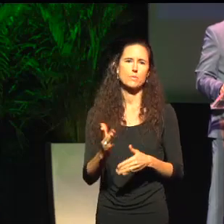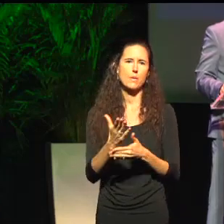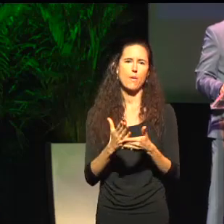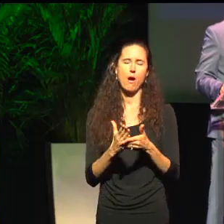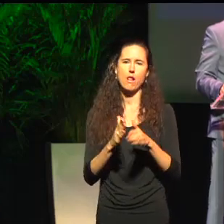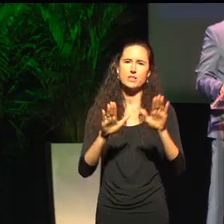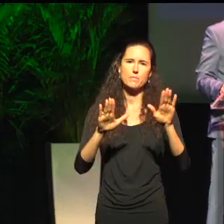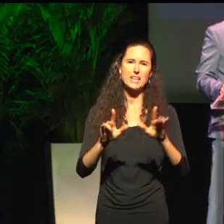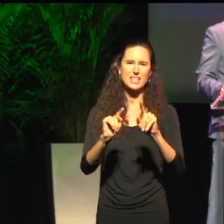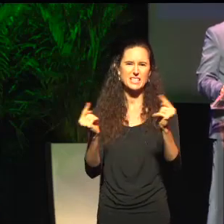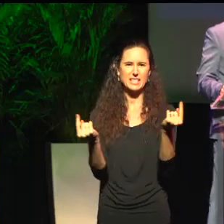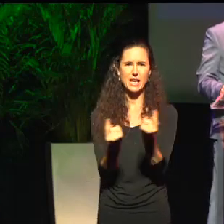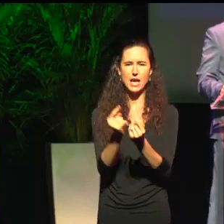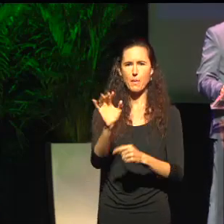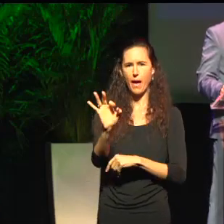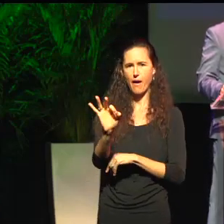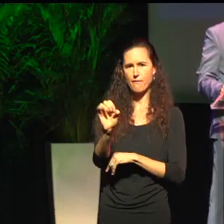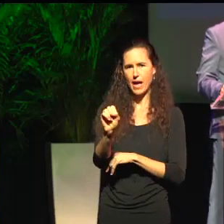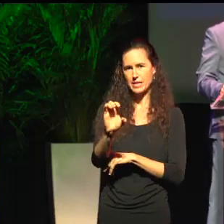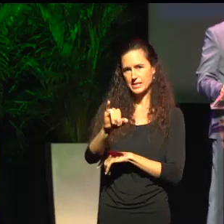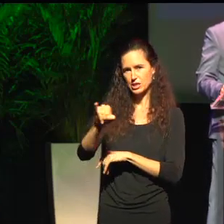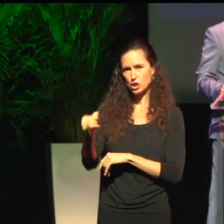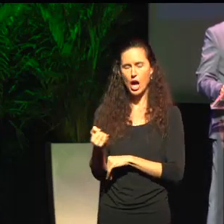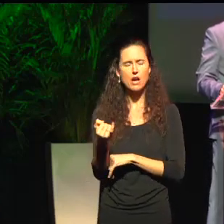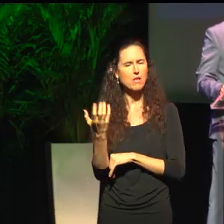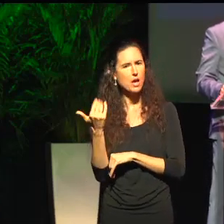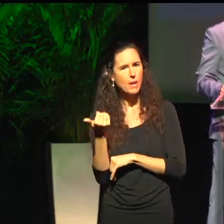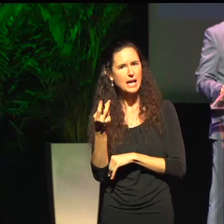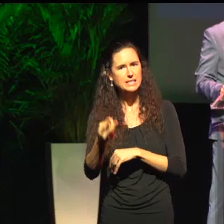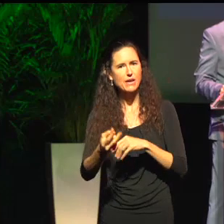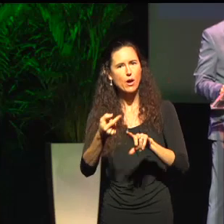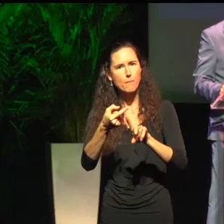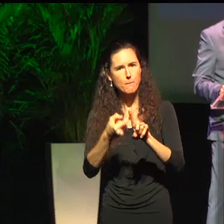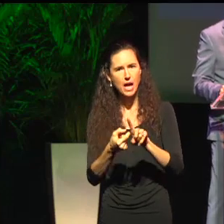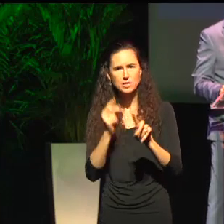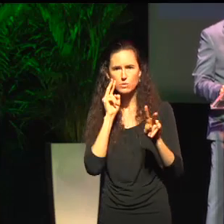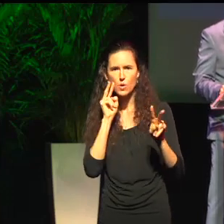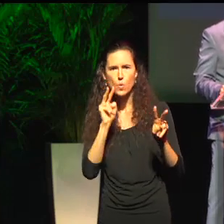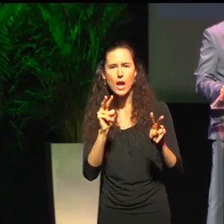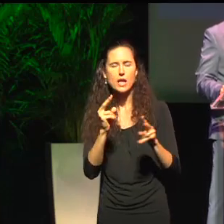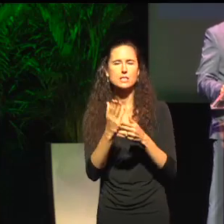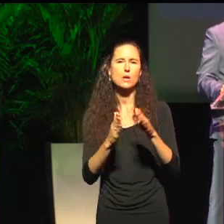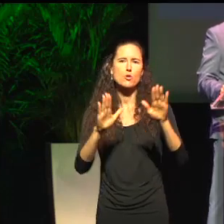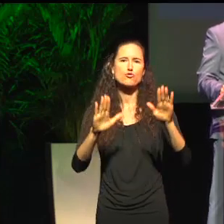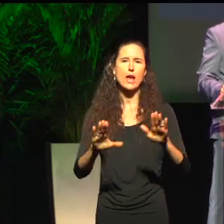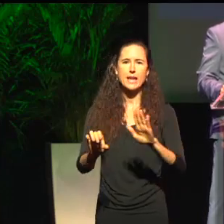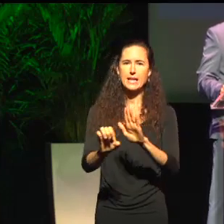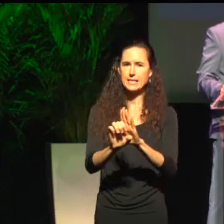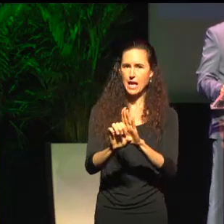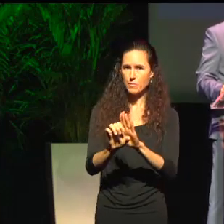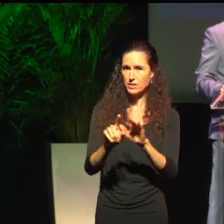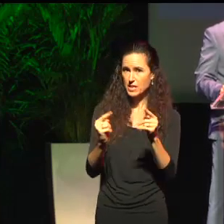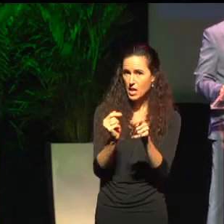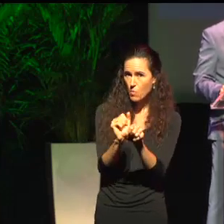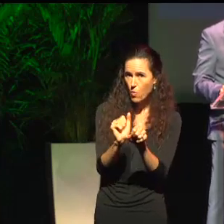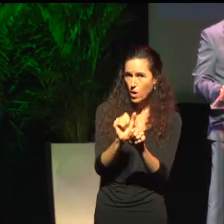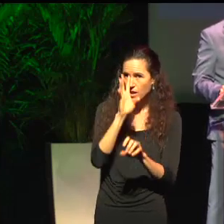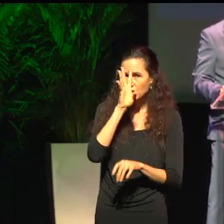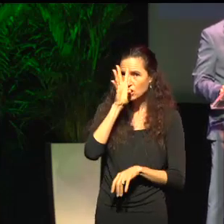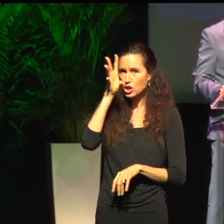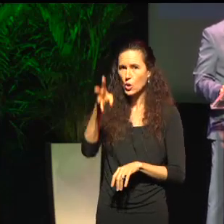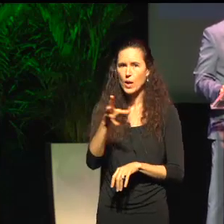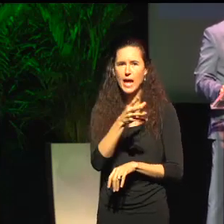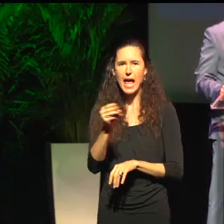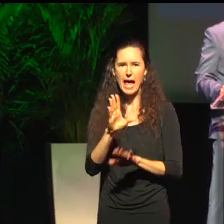Team FSCJ. Over the past several months, we have witnessed some incredible examples of teamwork, ingenuity, and